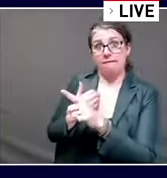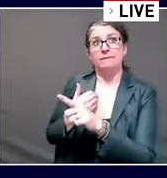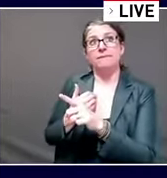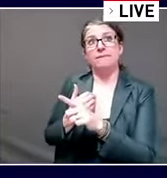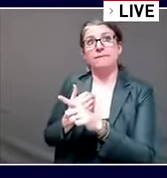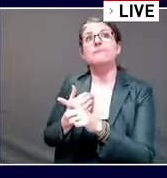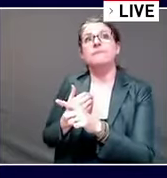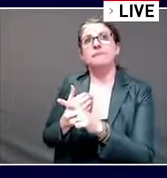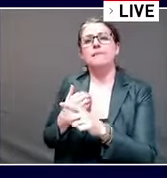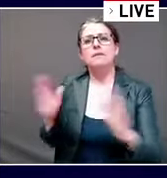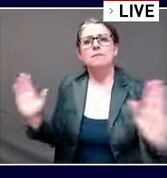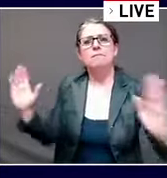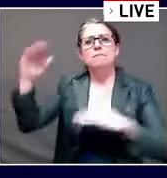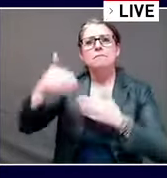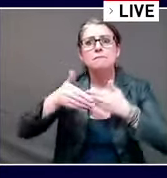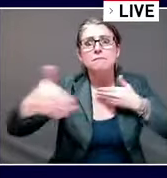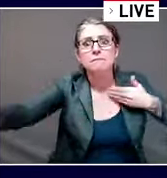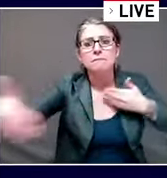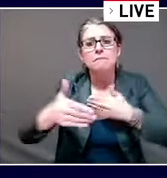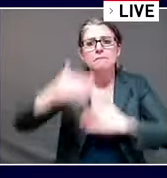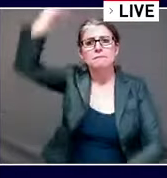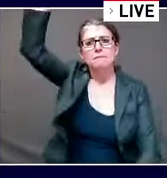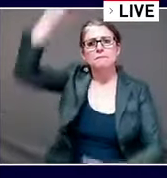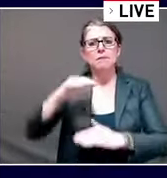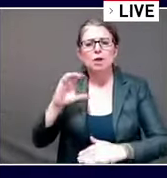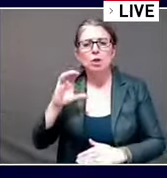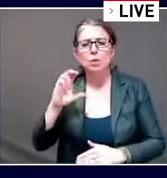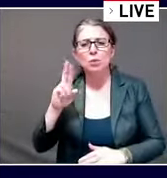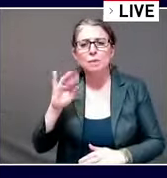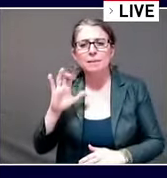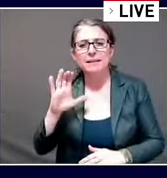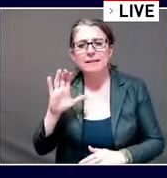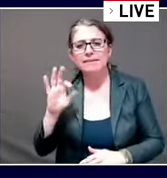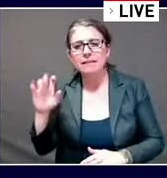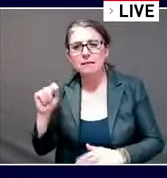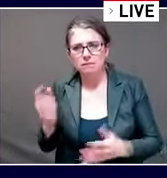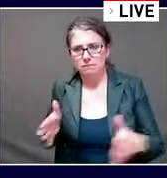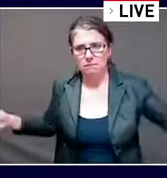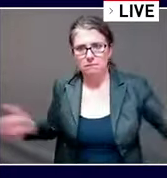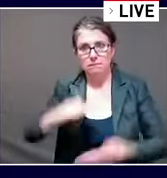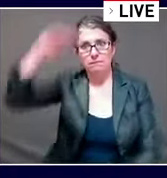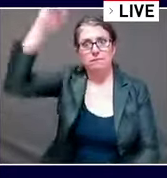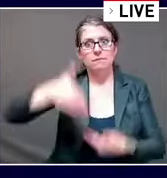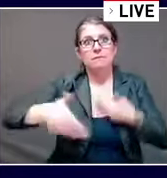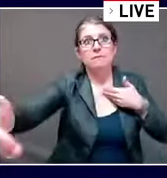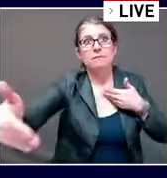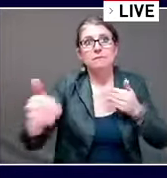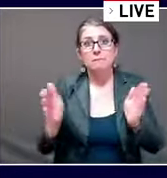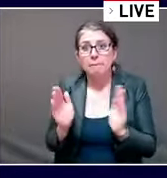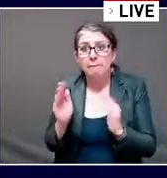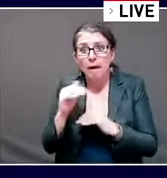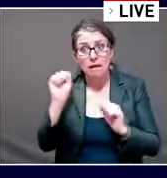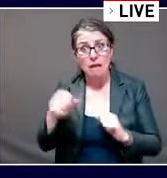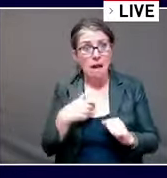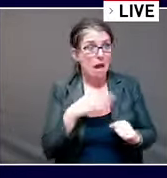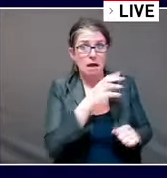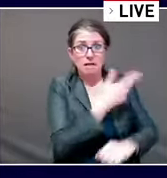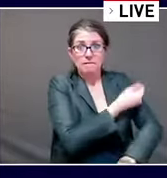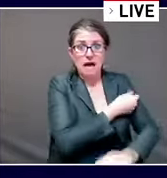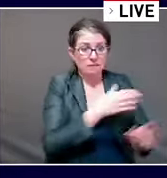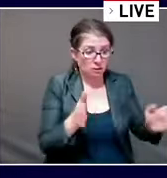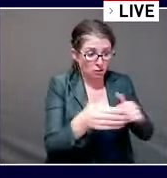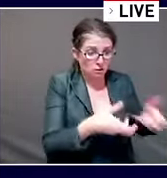can calculate how many vials could fit into that. So that's the level of planning where we're at right now. Thank you.